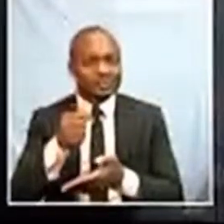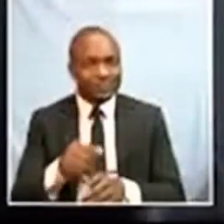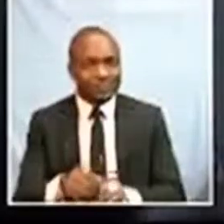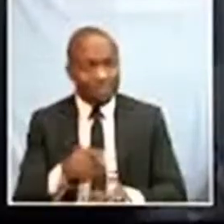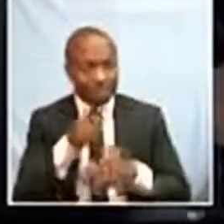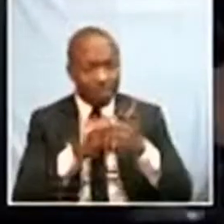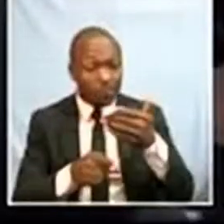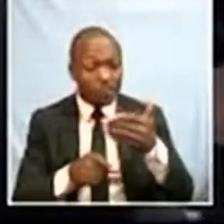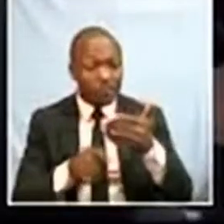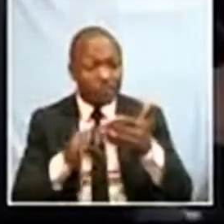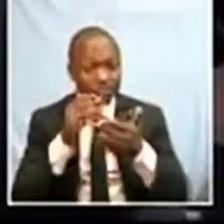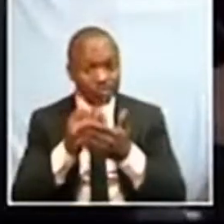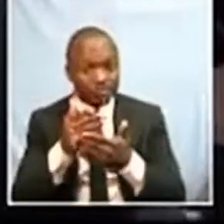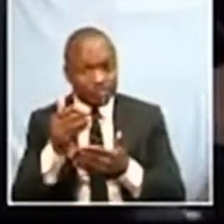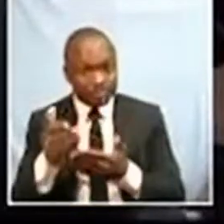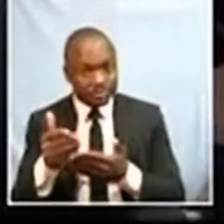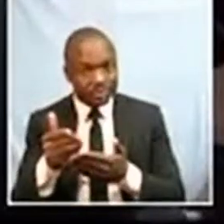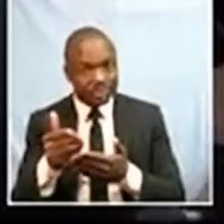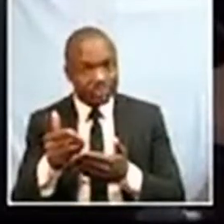What does procurement,